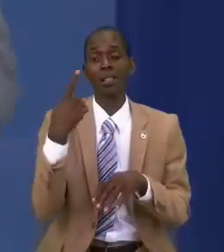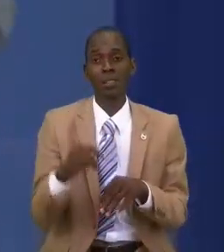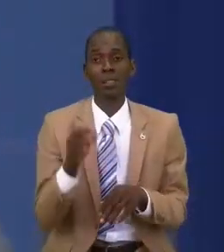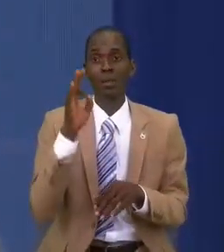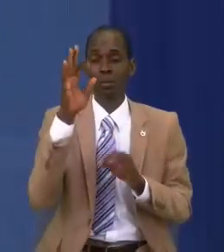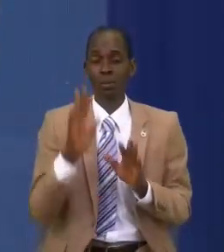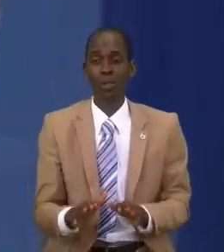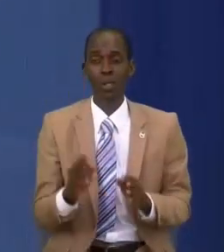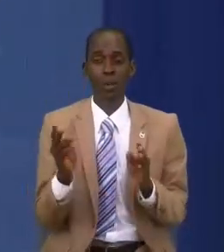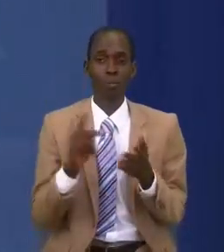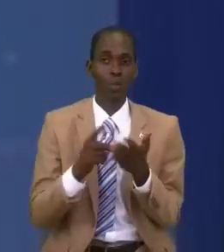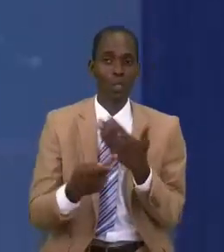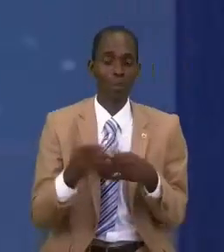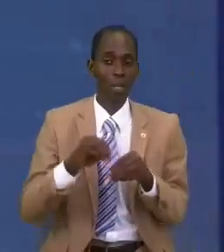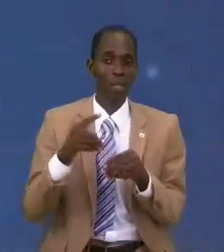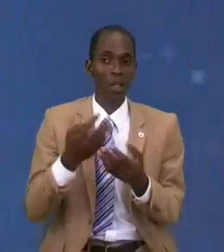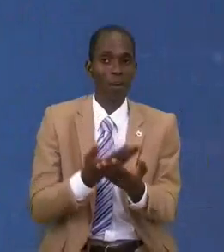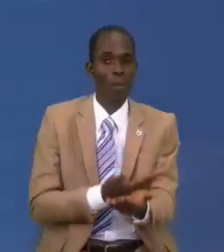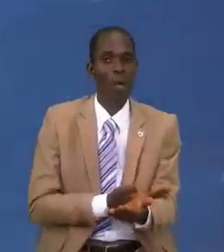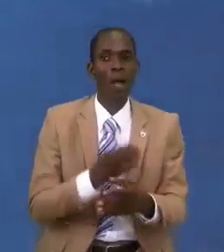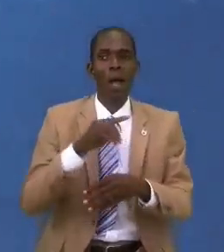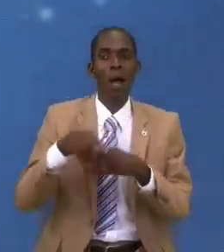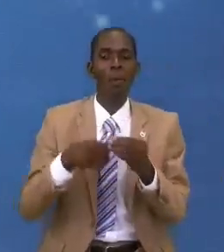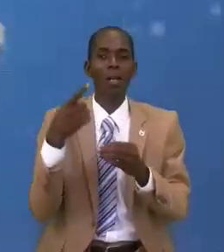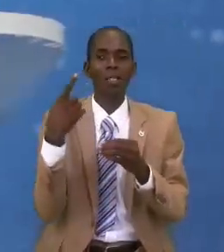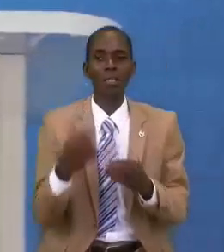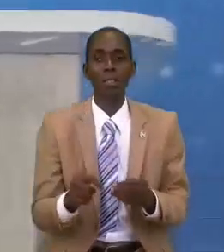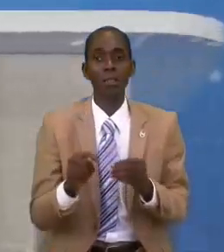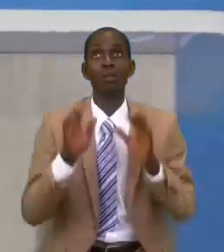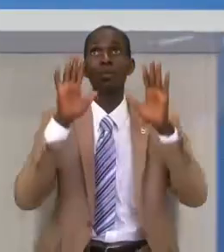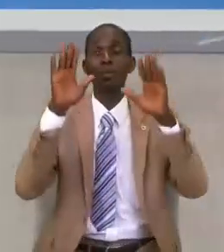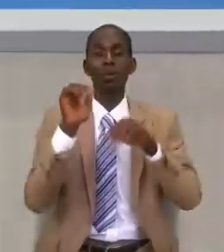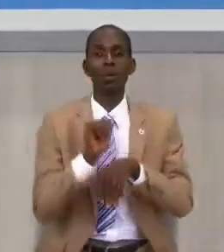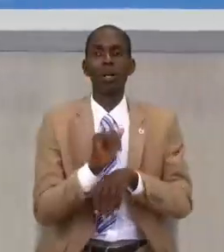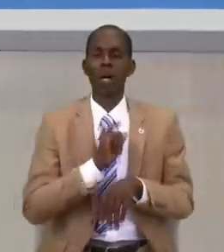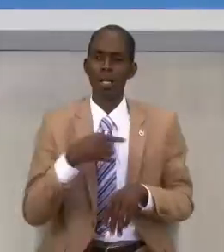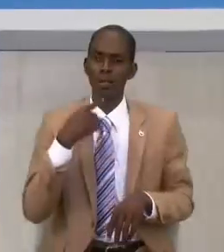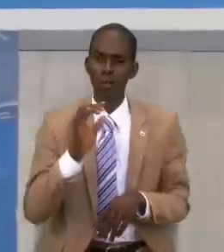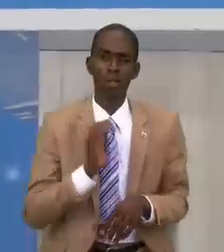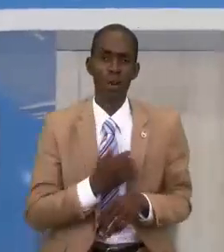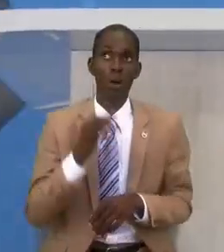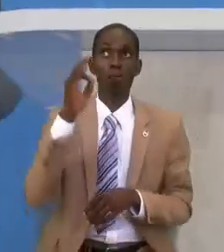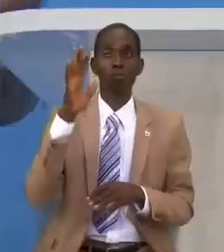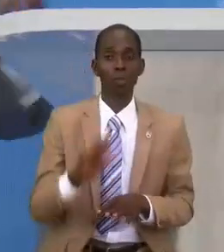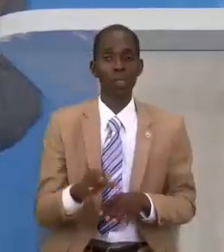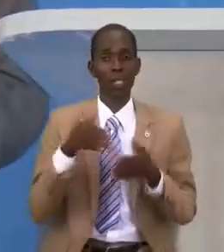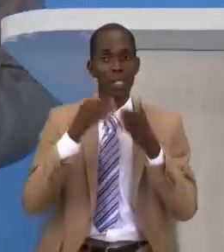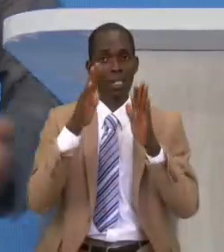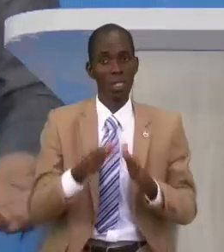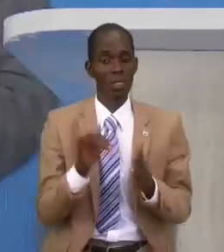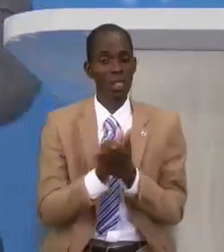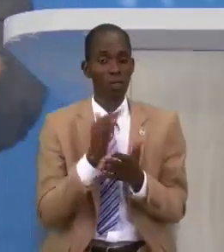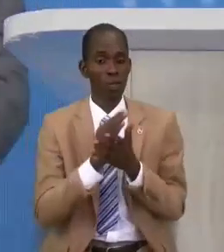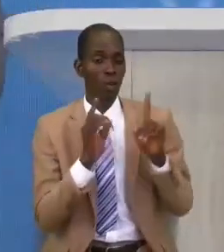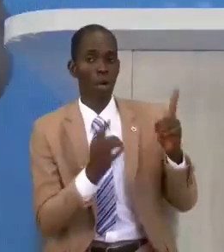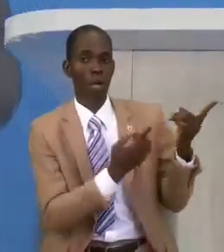exploits. And I told our ministers that, you know, somebody came from England and he used my